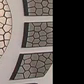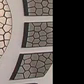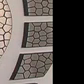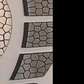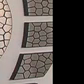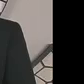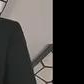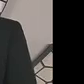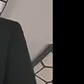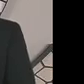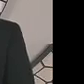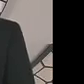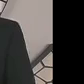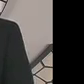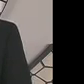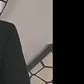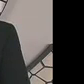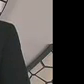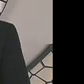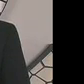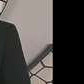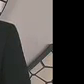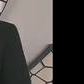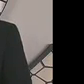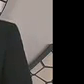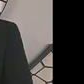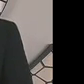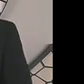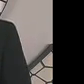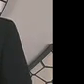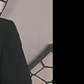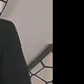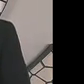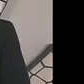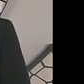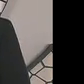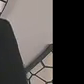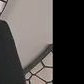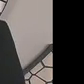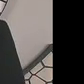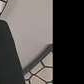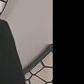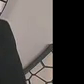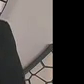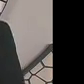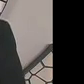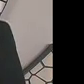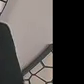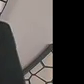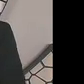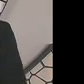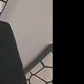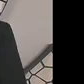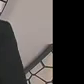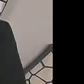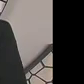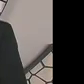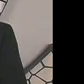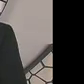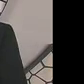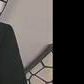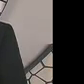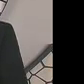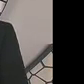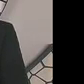to pray for you. All of the people you've just seen in this broadcast, not just the ministers and the choir, but every person sitting on